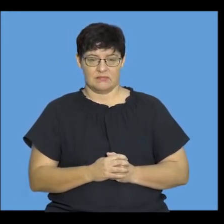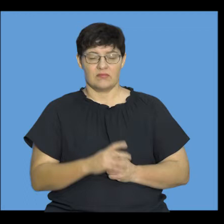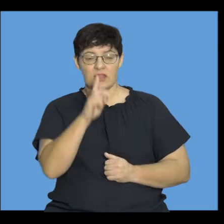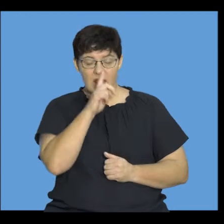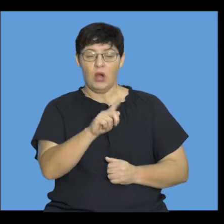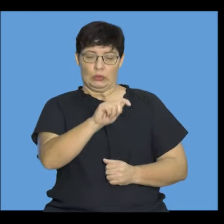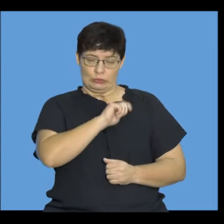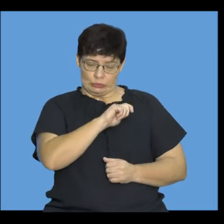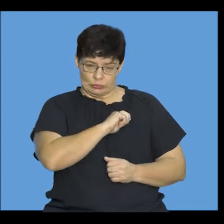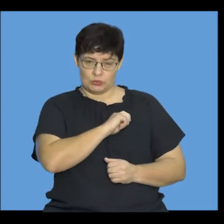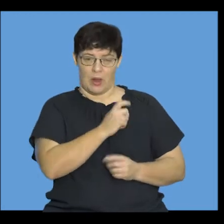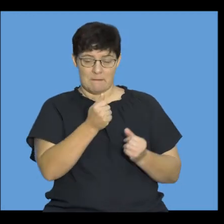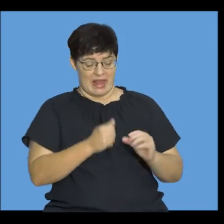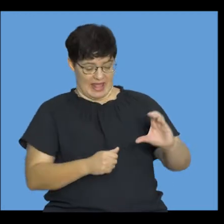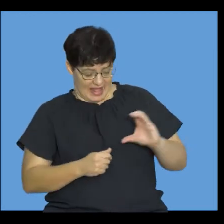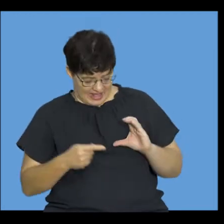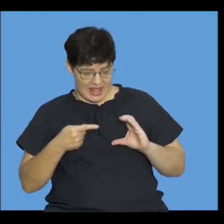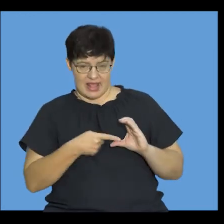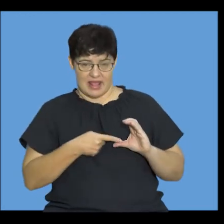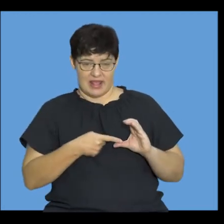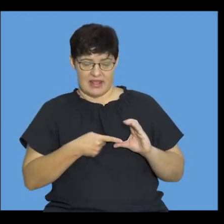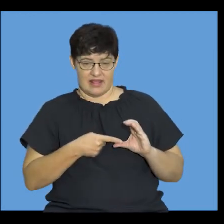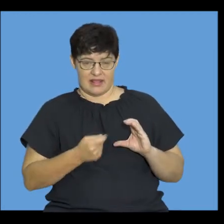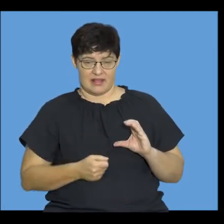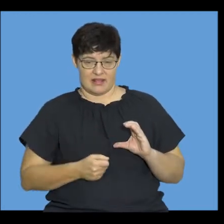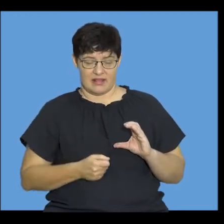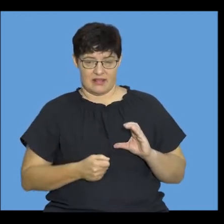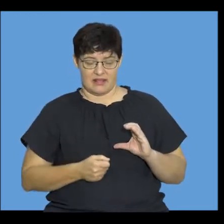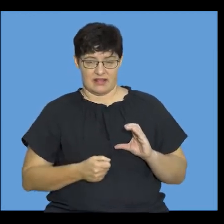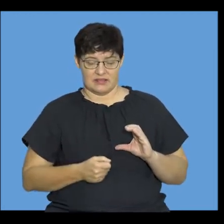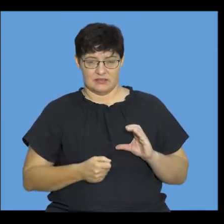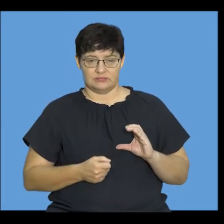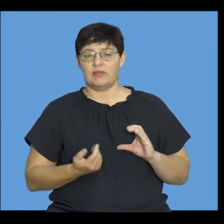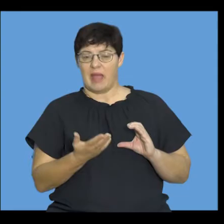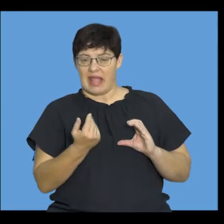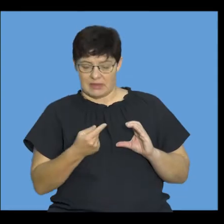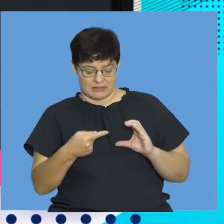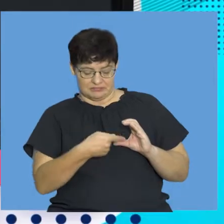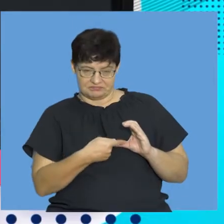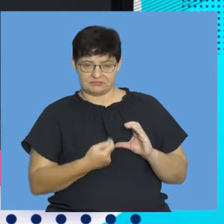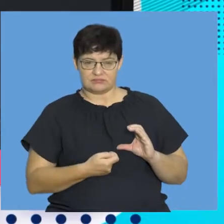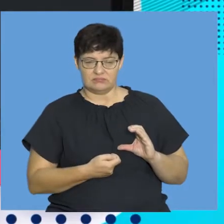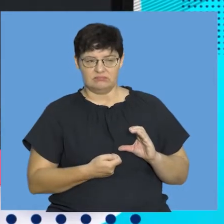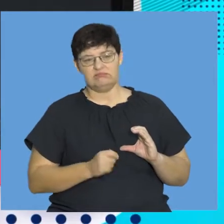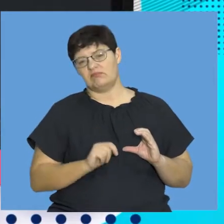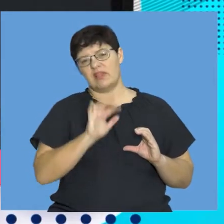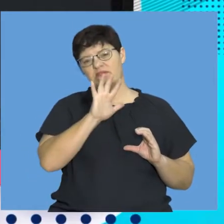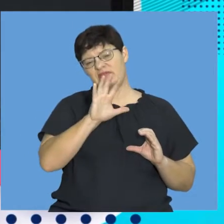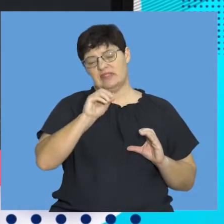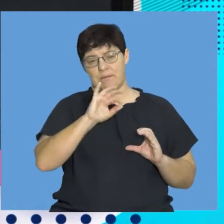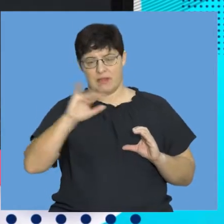amount of money that's going to be paid out. So, I'm expecting my payments to be 15 million